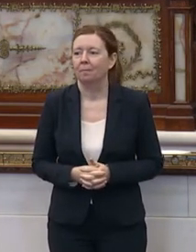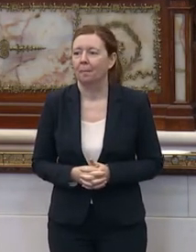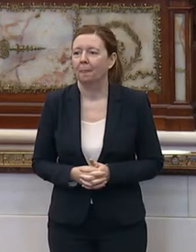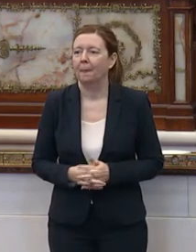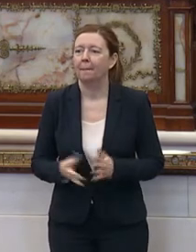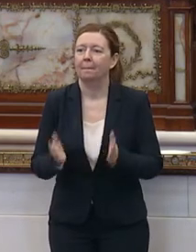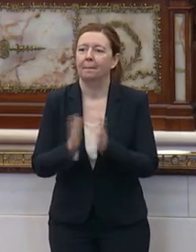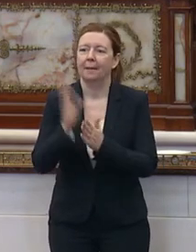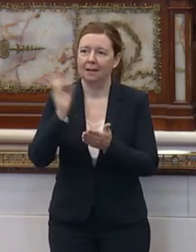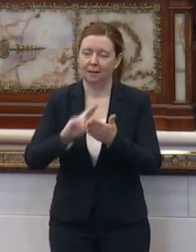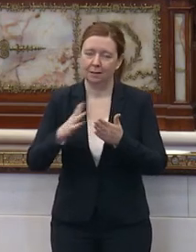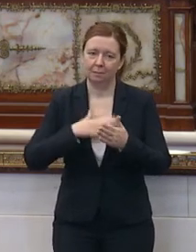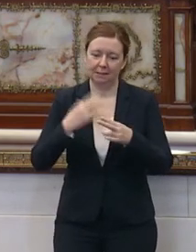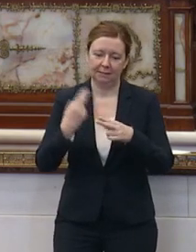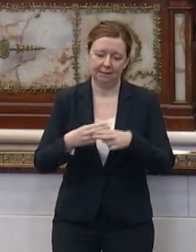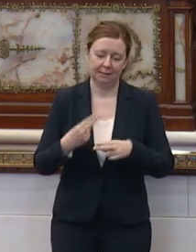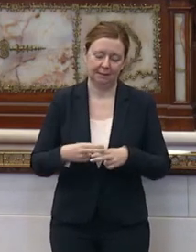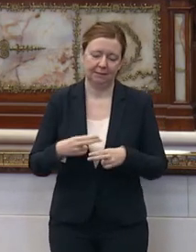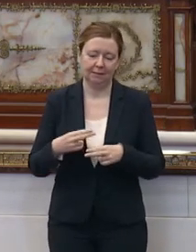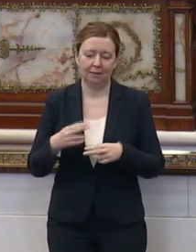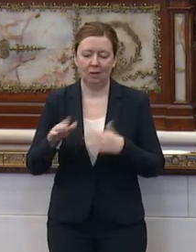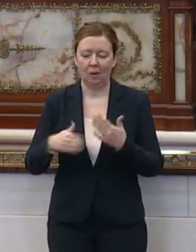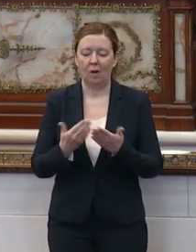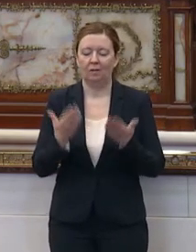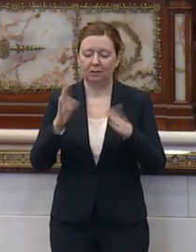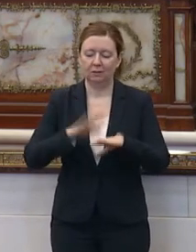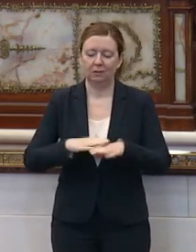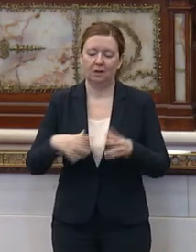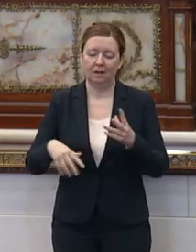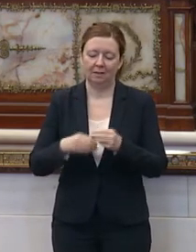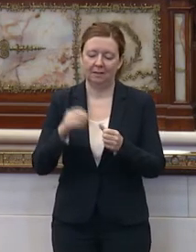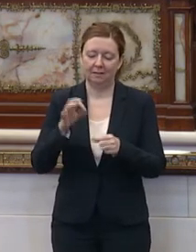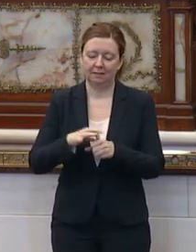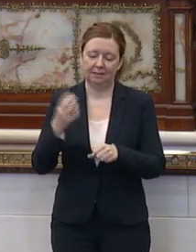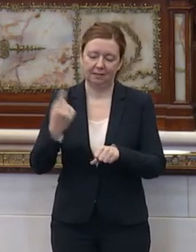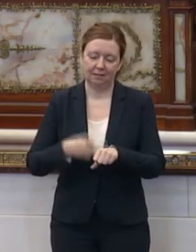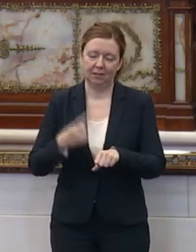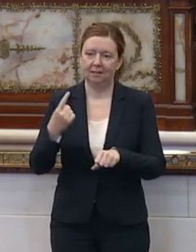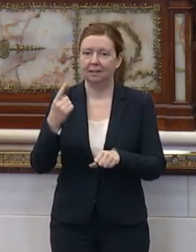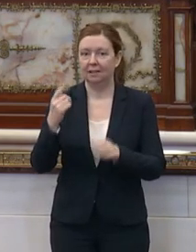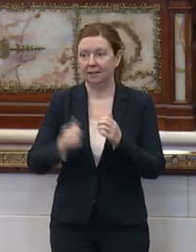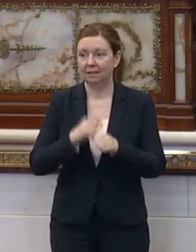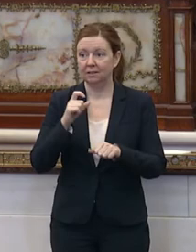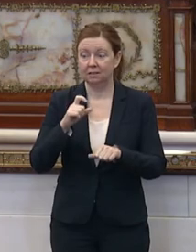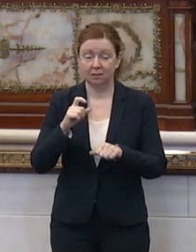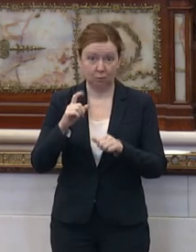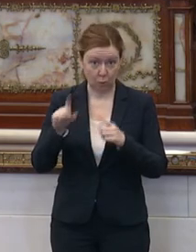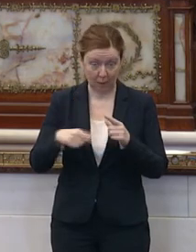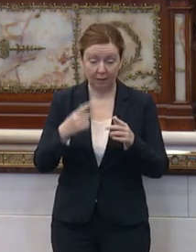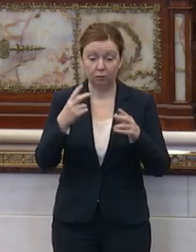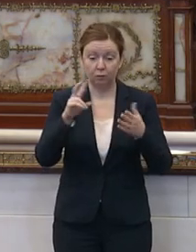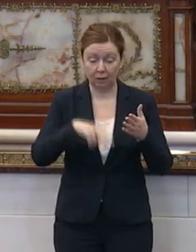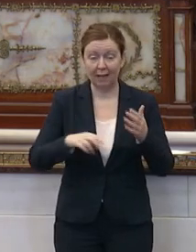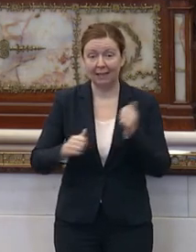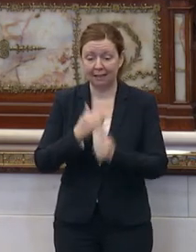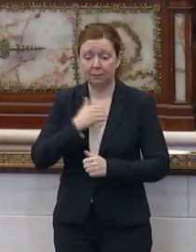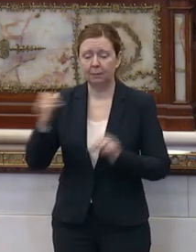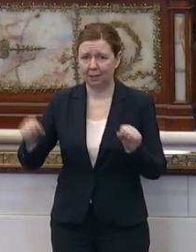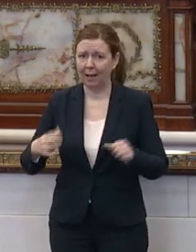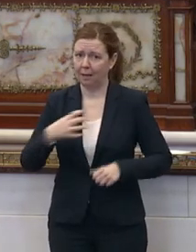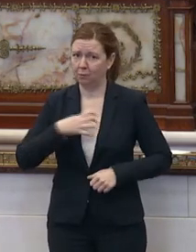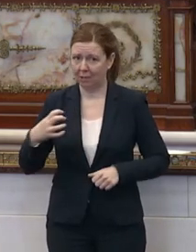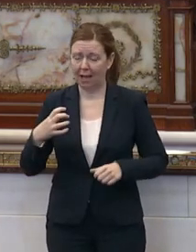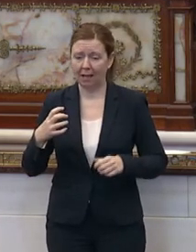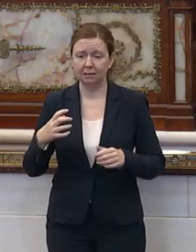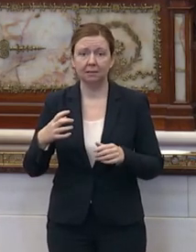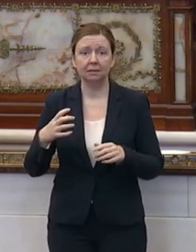I will ask the clerk to please read the titles of all the resolutions on the consent agenda, and after each title is read, any member may object to the inclusion of the resolution